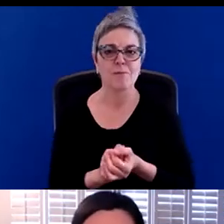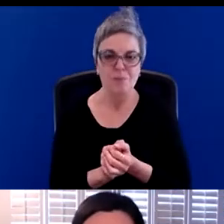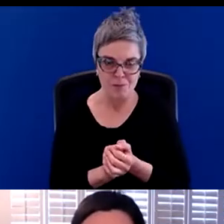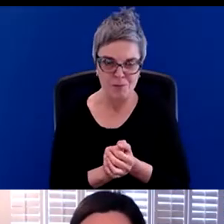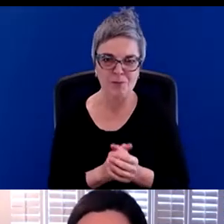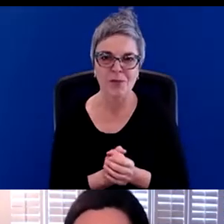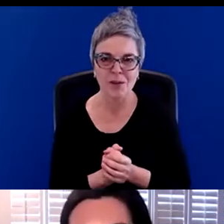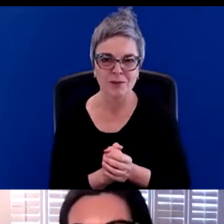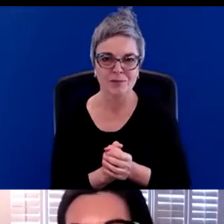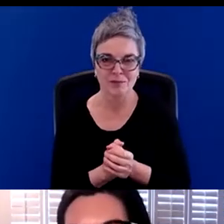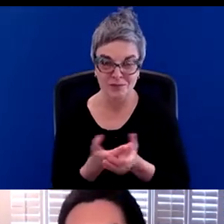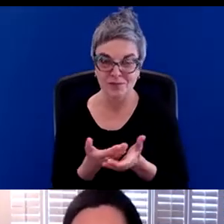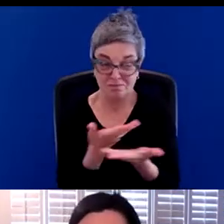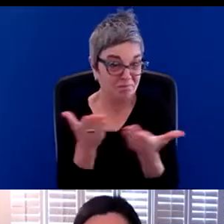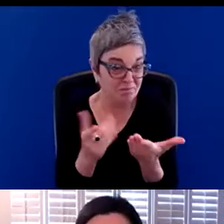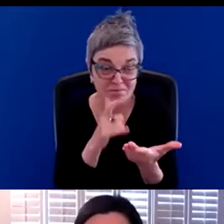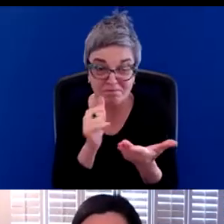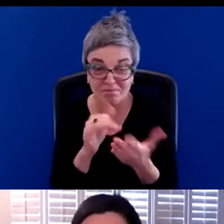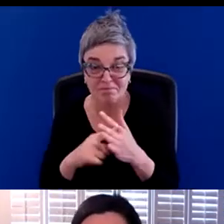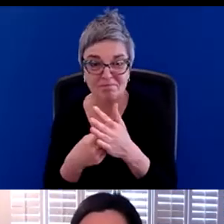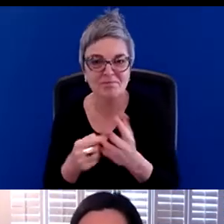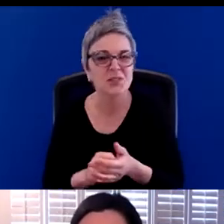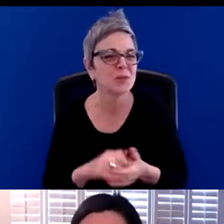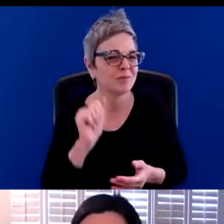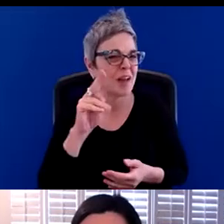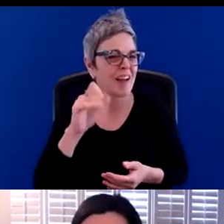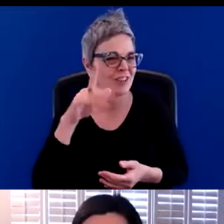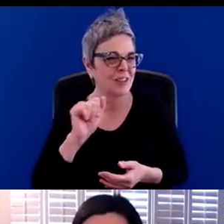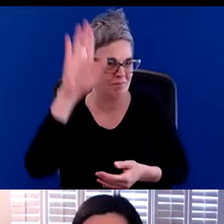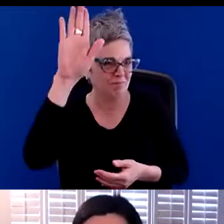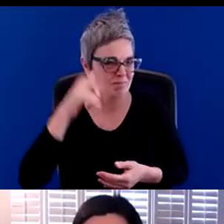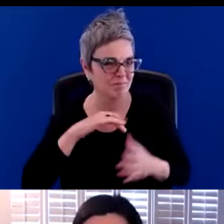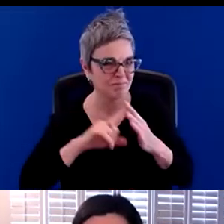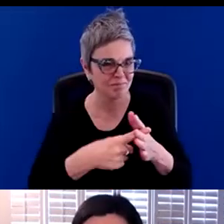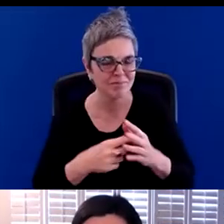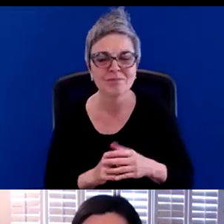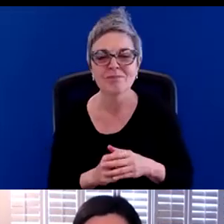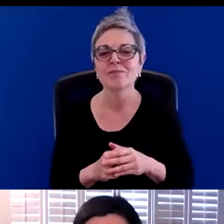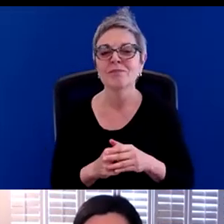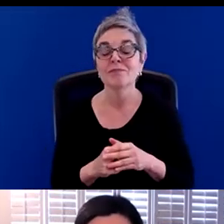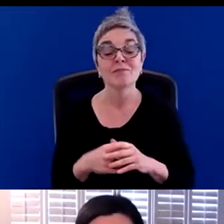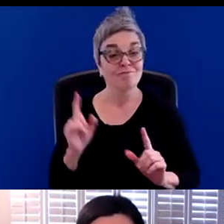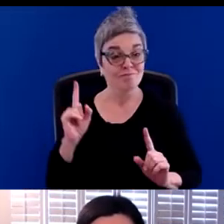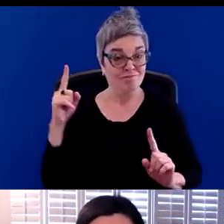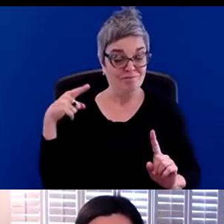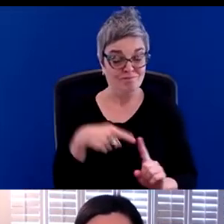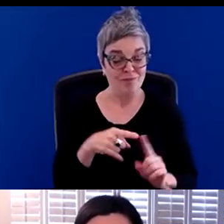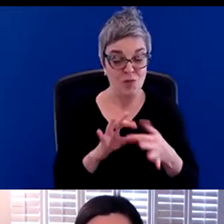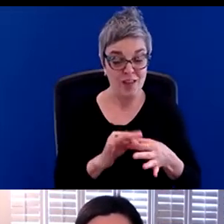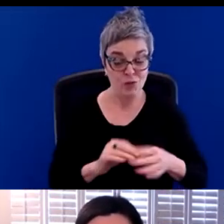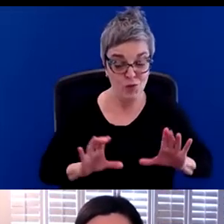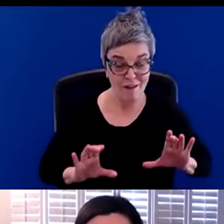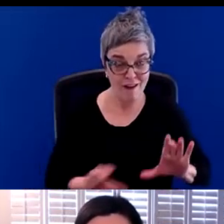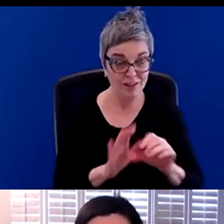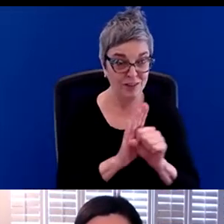question. It is a big one. Yeah. I would say, especially in regards to activism, I think being in academia,